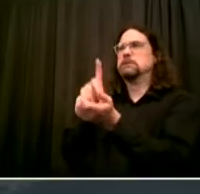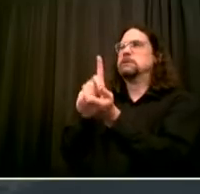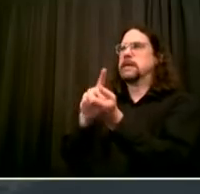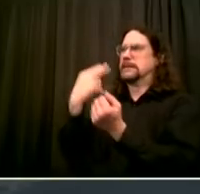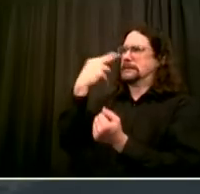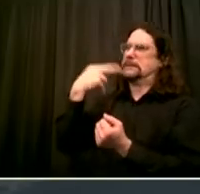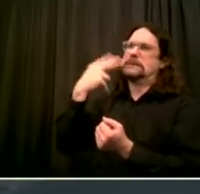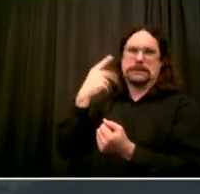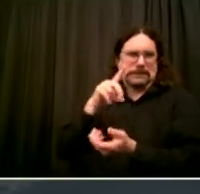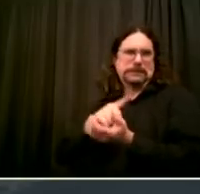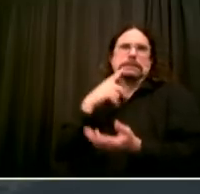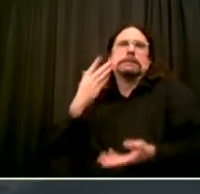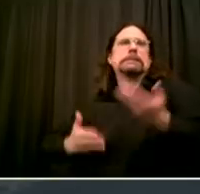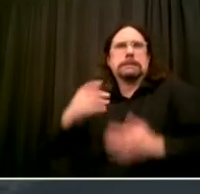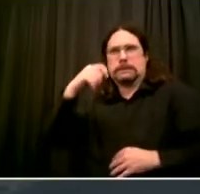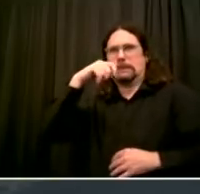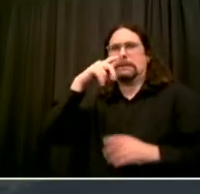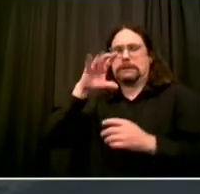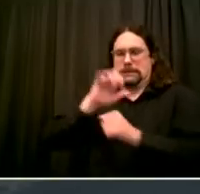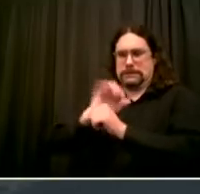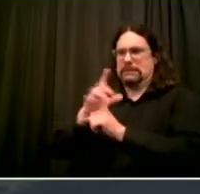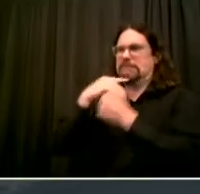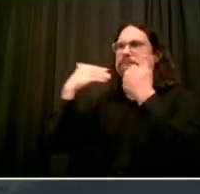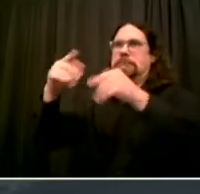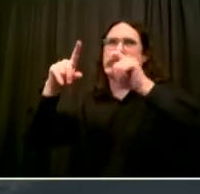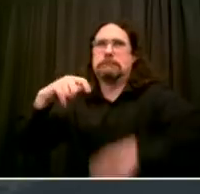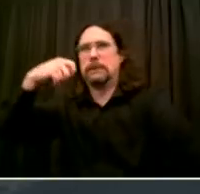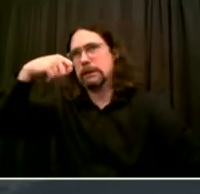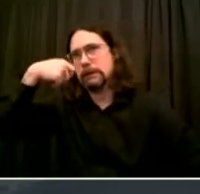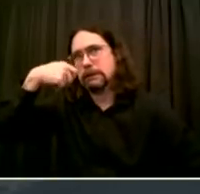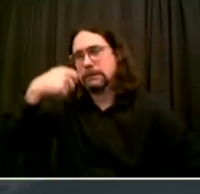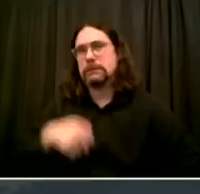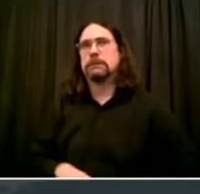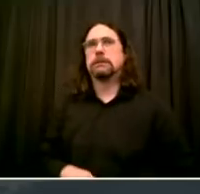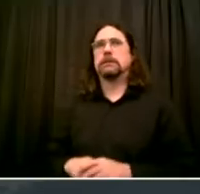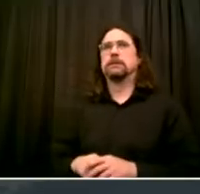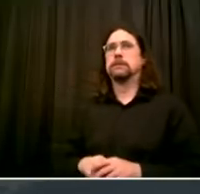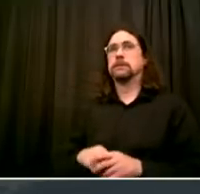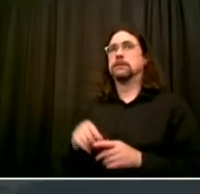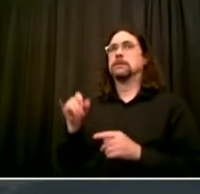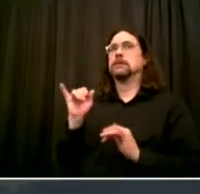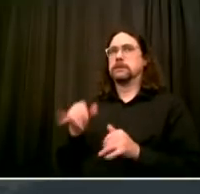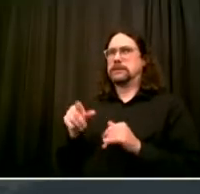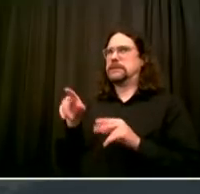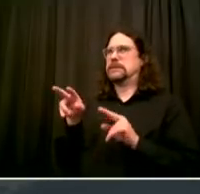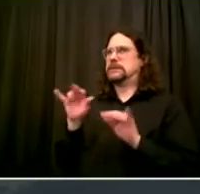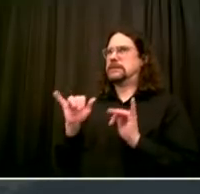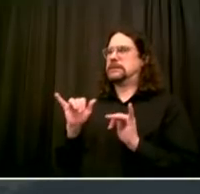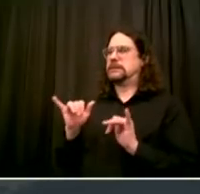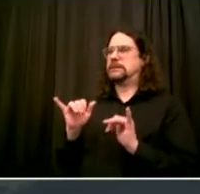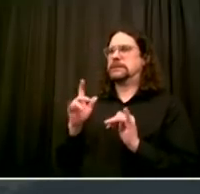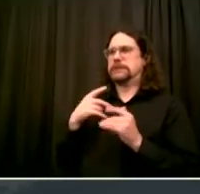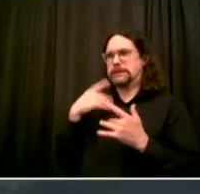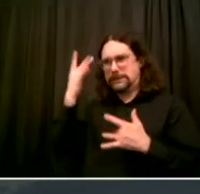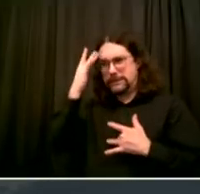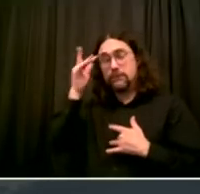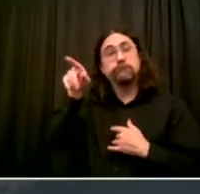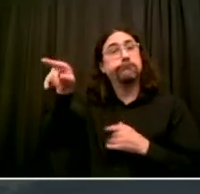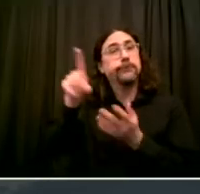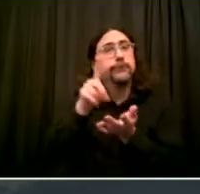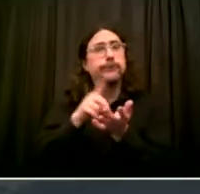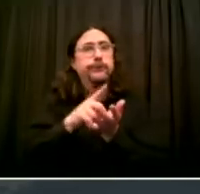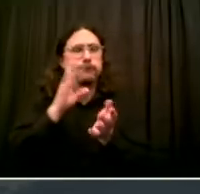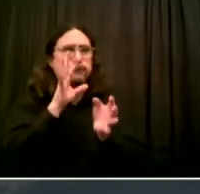It's important you go to a hotel. Well, the doctors of this city, any doctor, any nurse, any